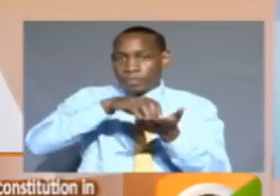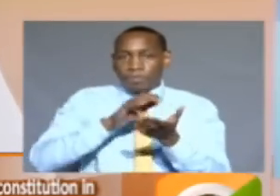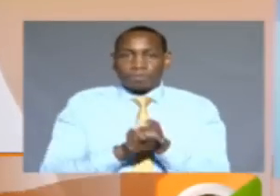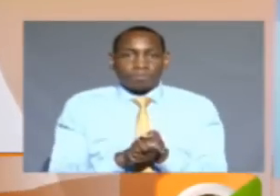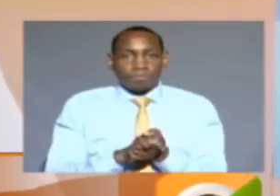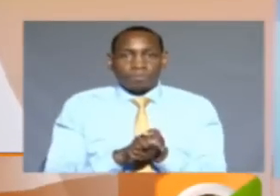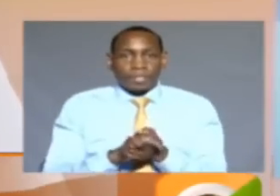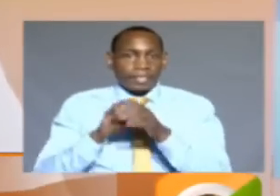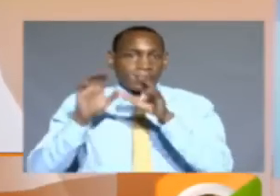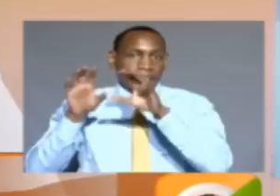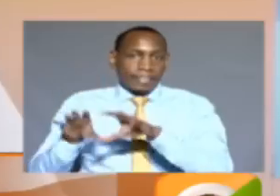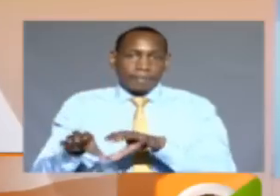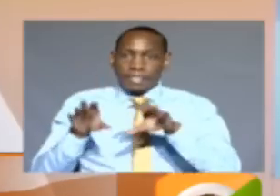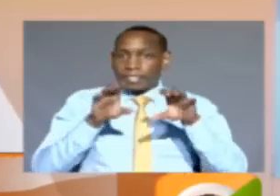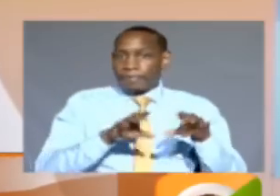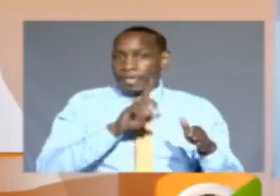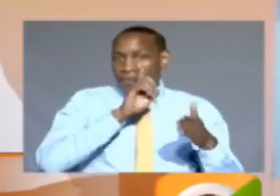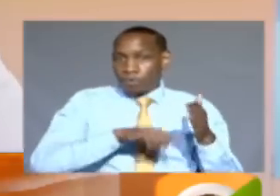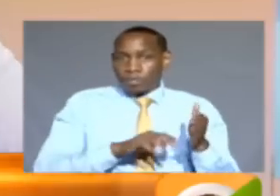the